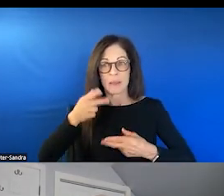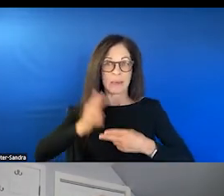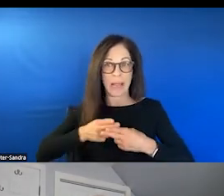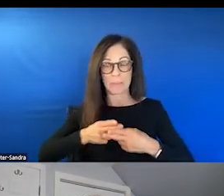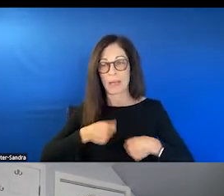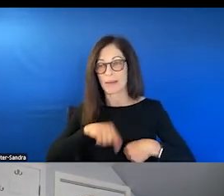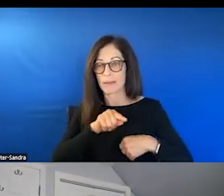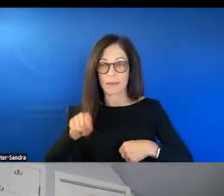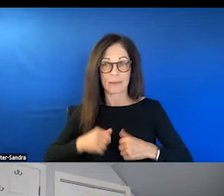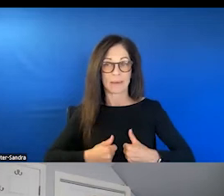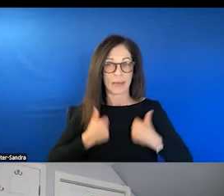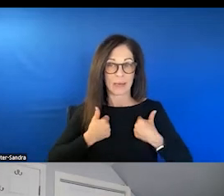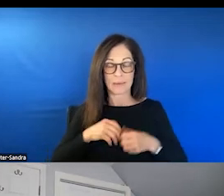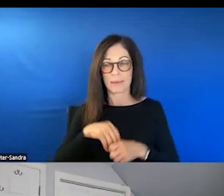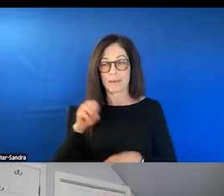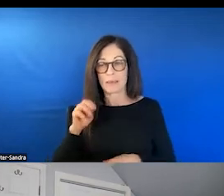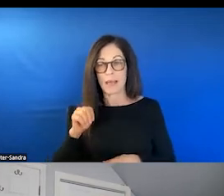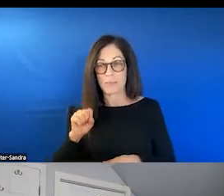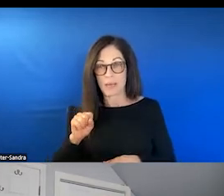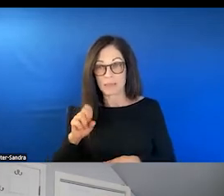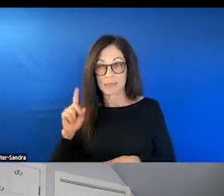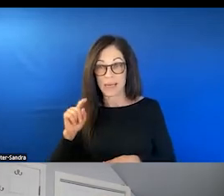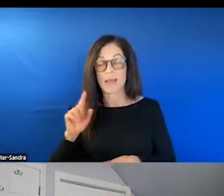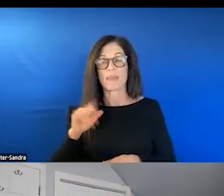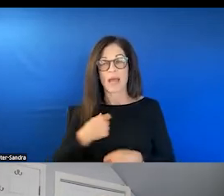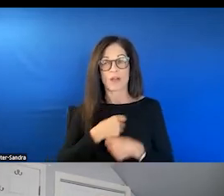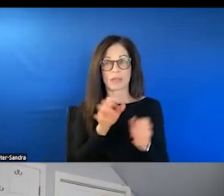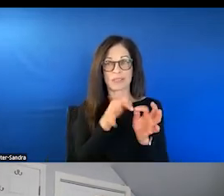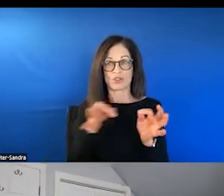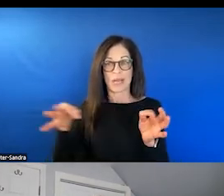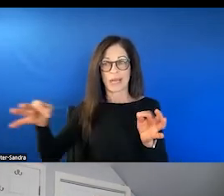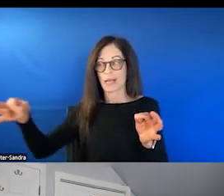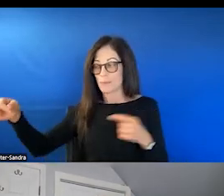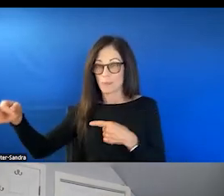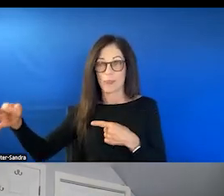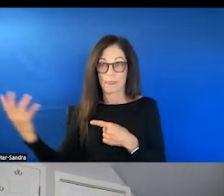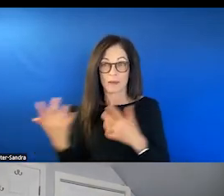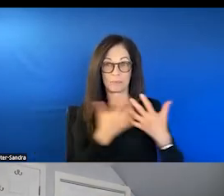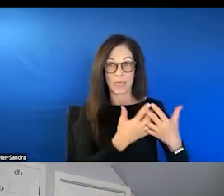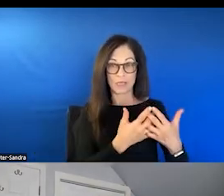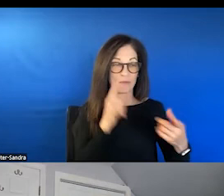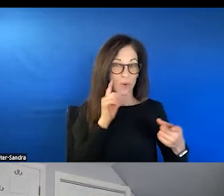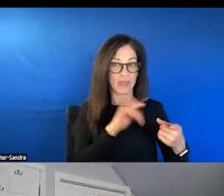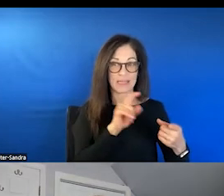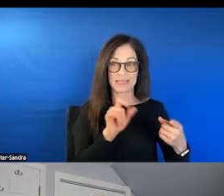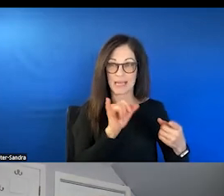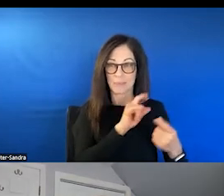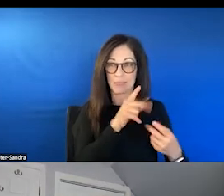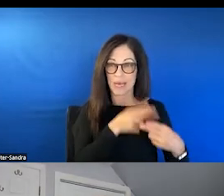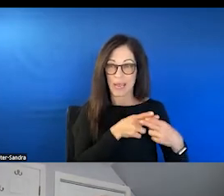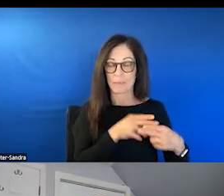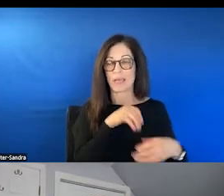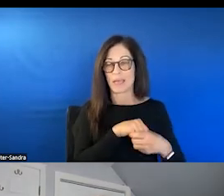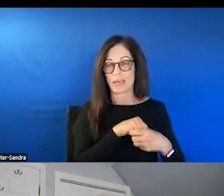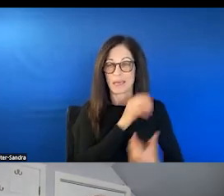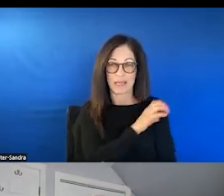Lane in the EMS data, it creates a string in that data that will match the string for Herman Munster in the clinical data. I